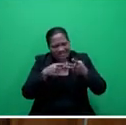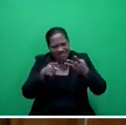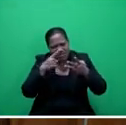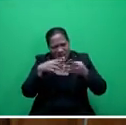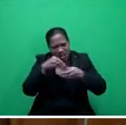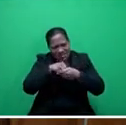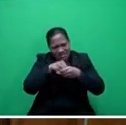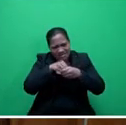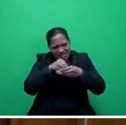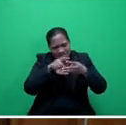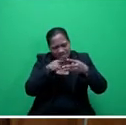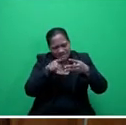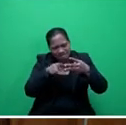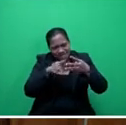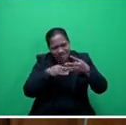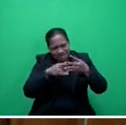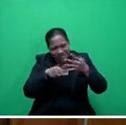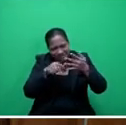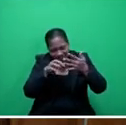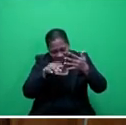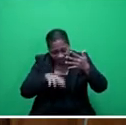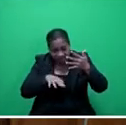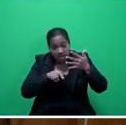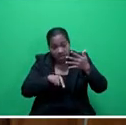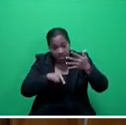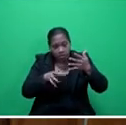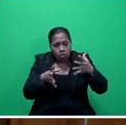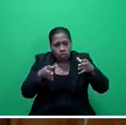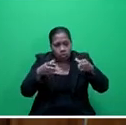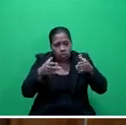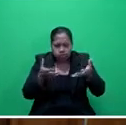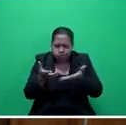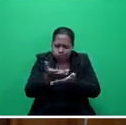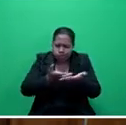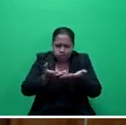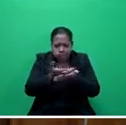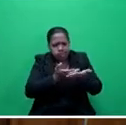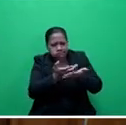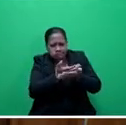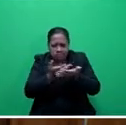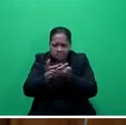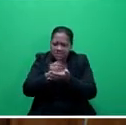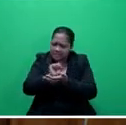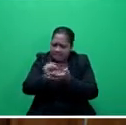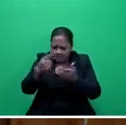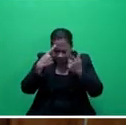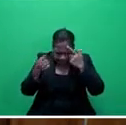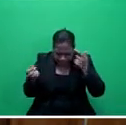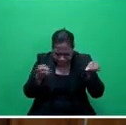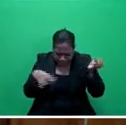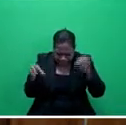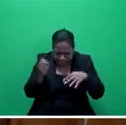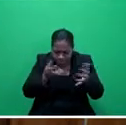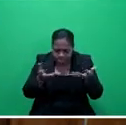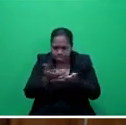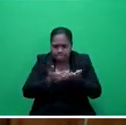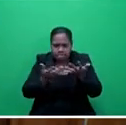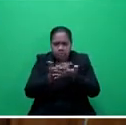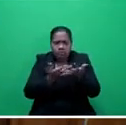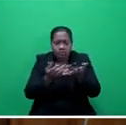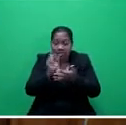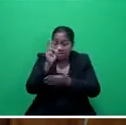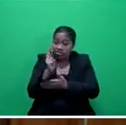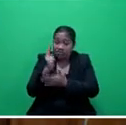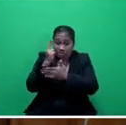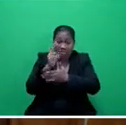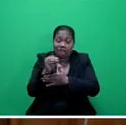Honourable Dr. Salih Govind and Honourable Moses Buditabu for their deliberation and input, the Secretariat and the representative of Office of